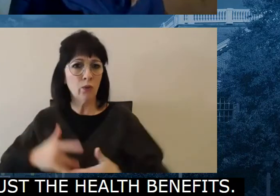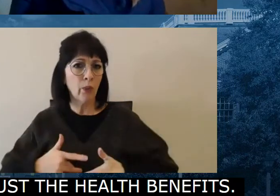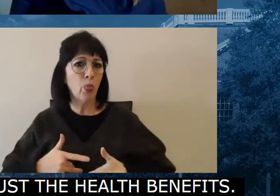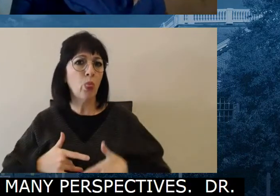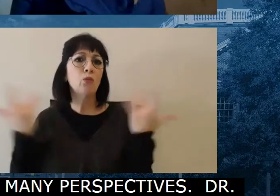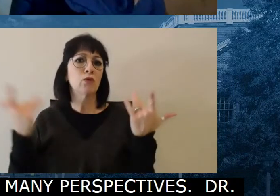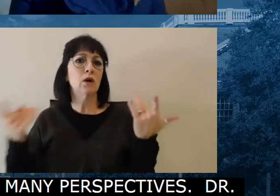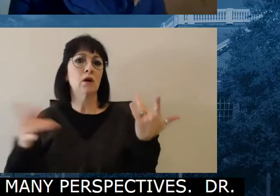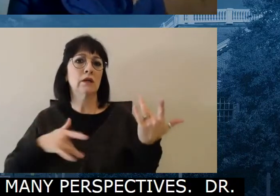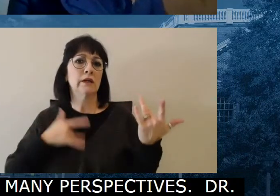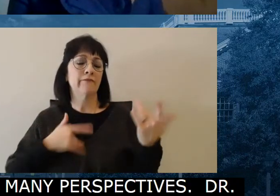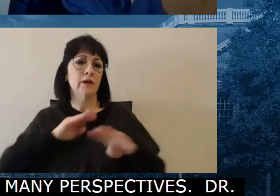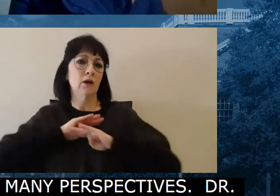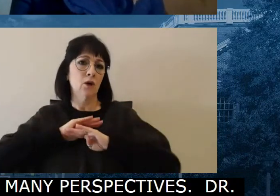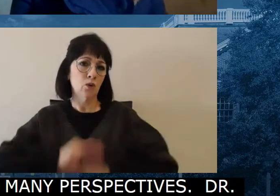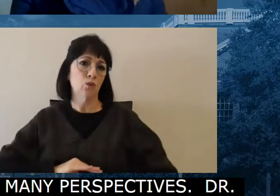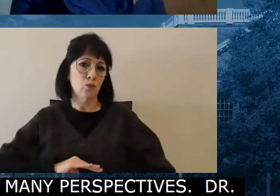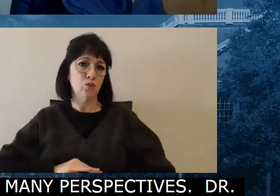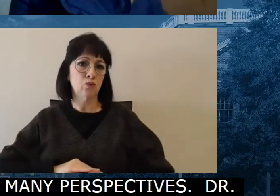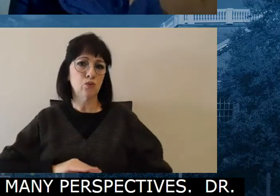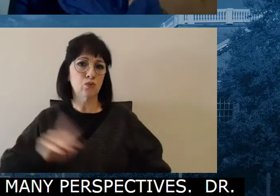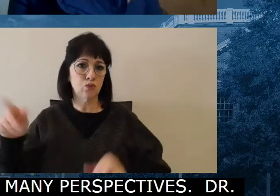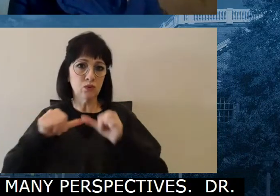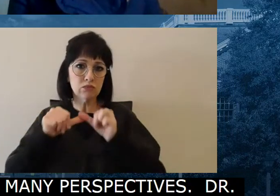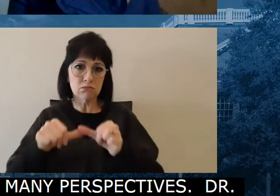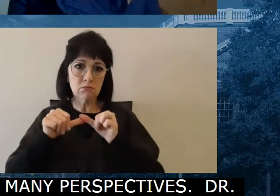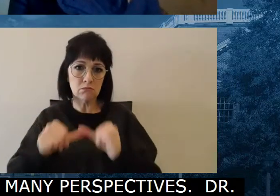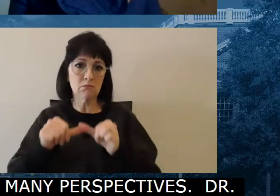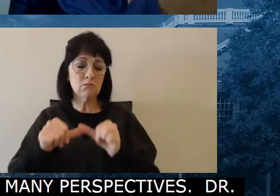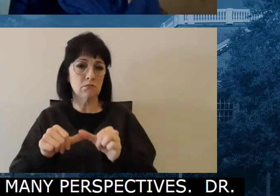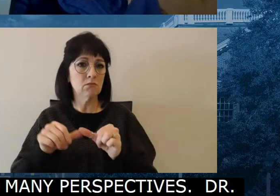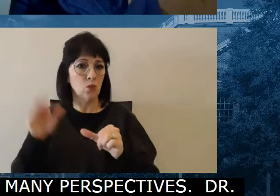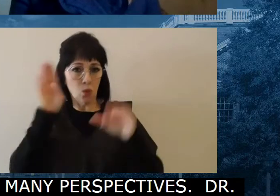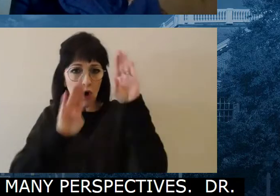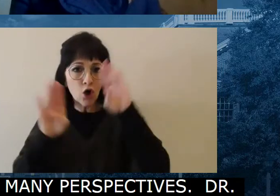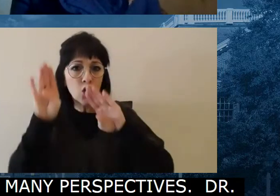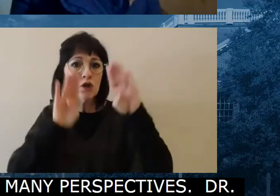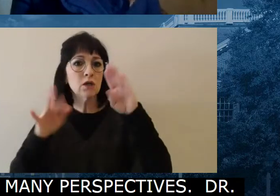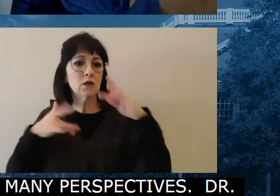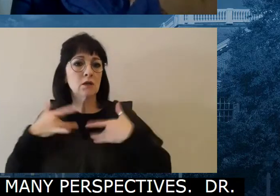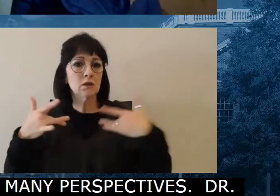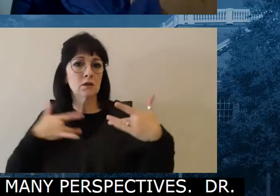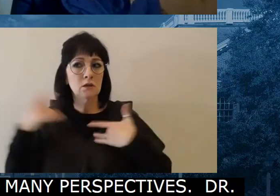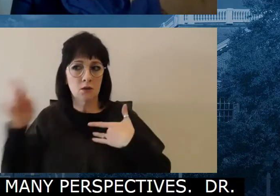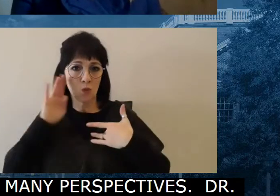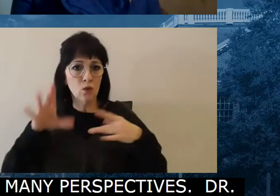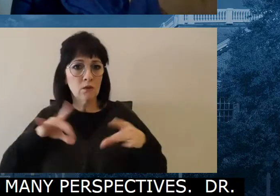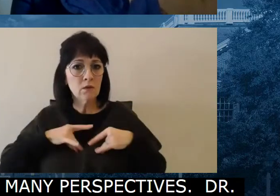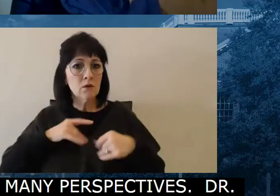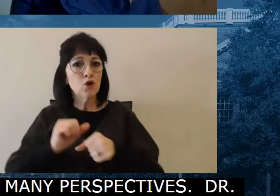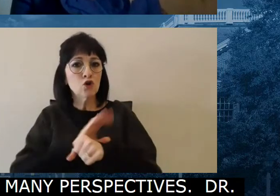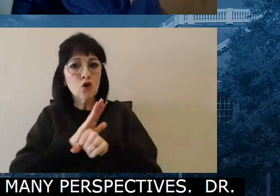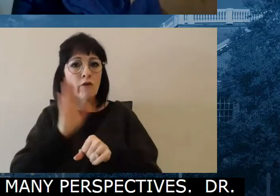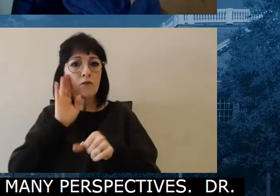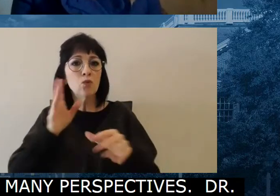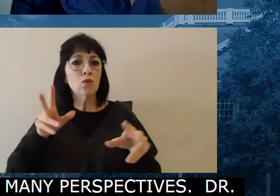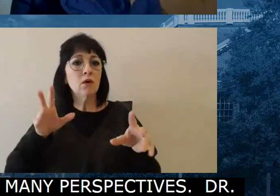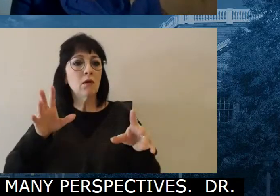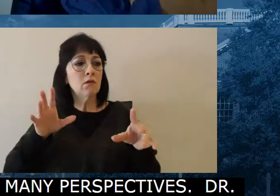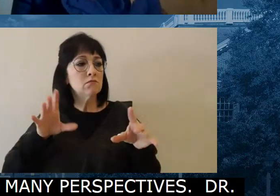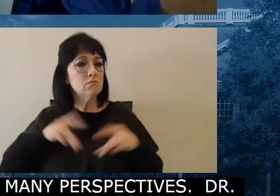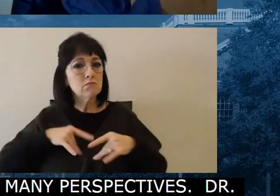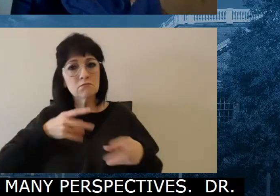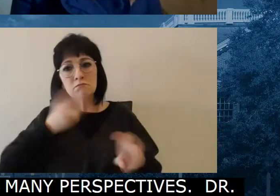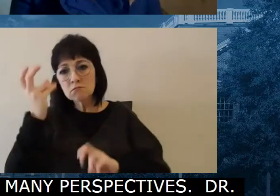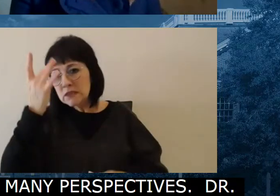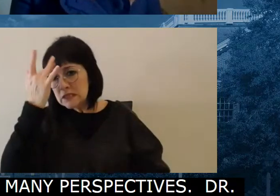think it exceeded our expectations as a site. It's a really great site to do this kind of work.